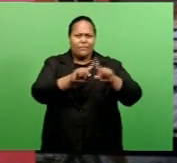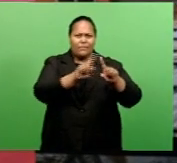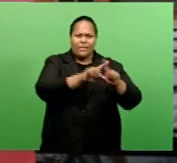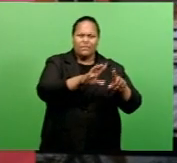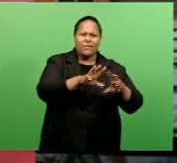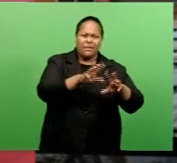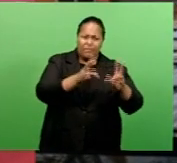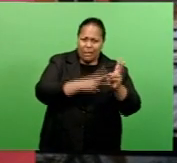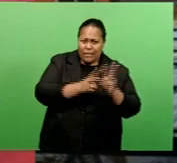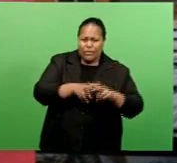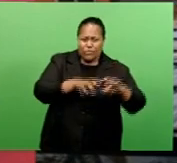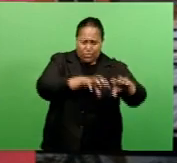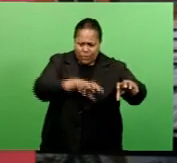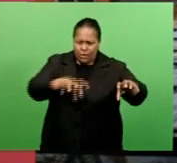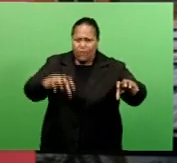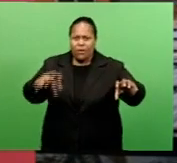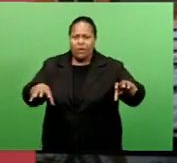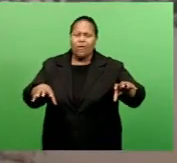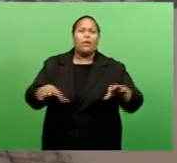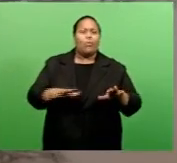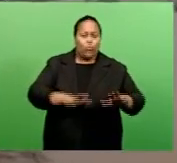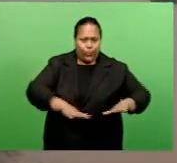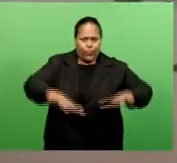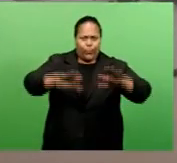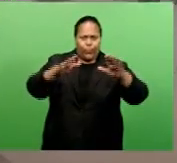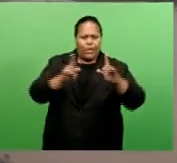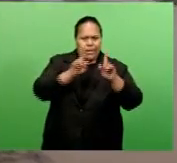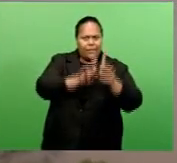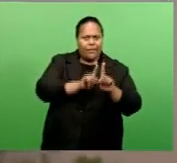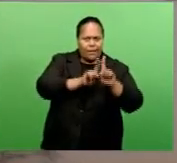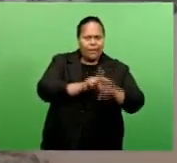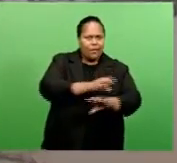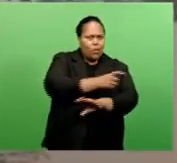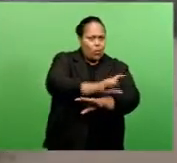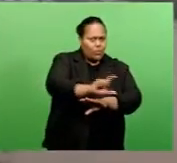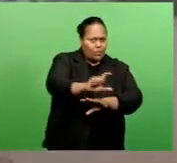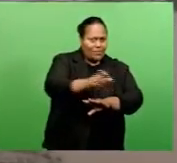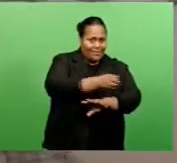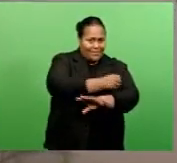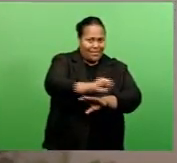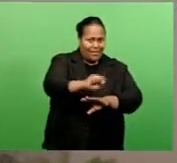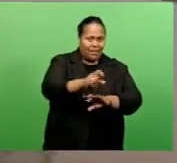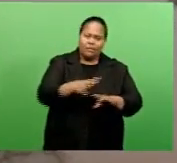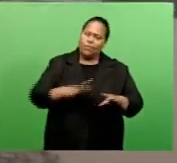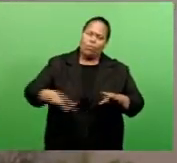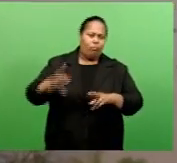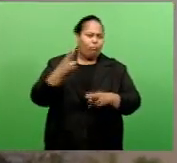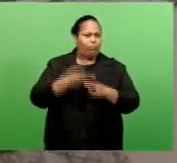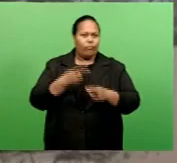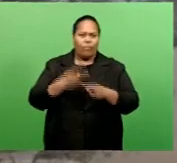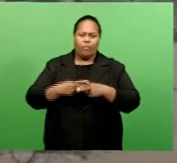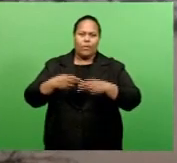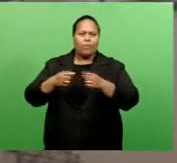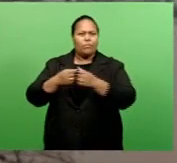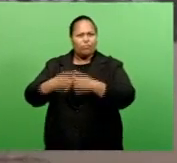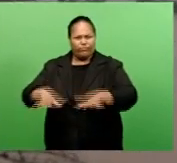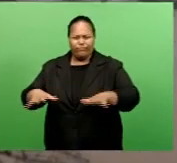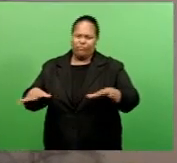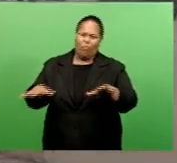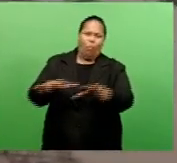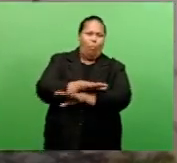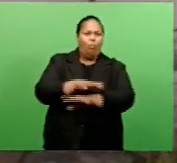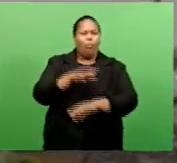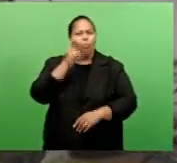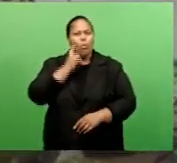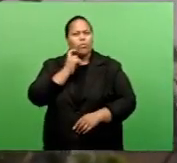Balimbale, right to the coastal line, all the farm is damaged. It's underwater at the moment. For